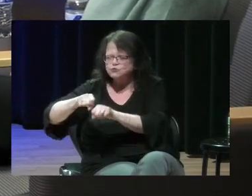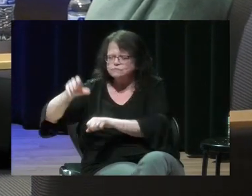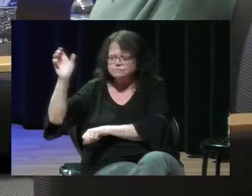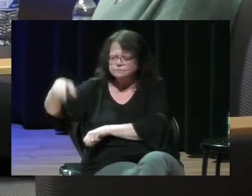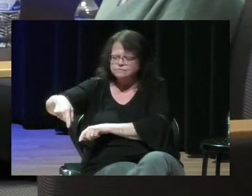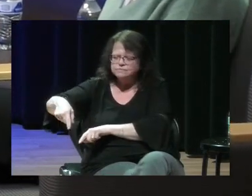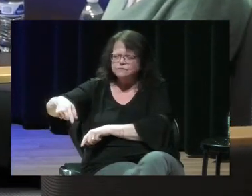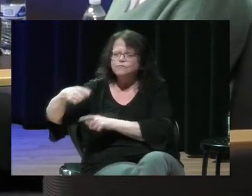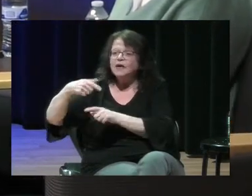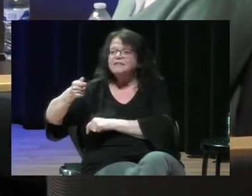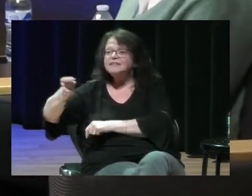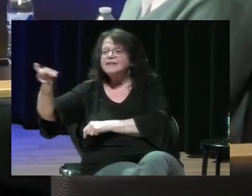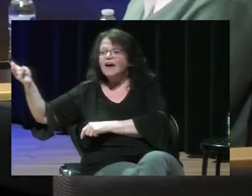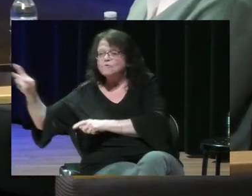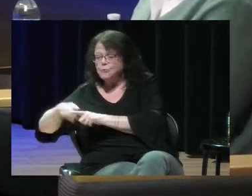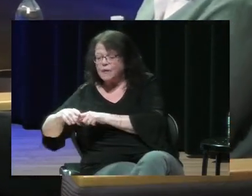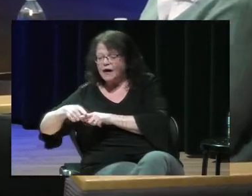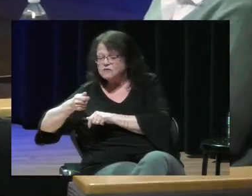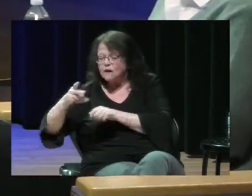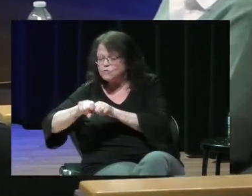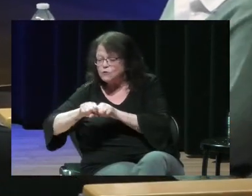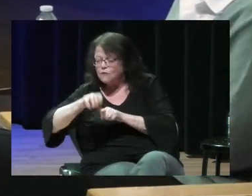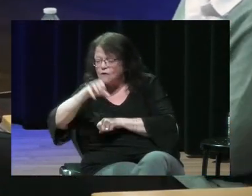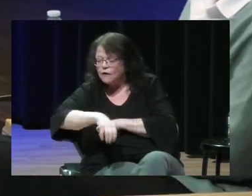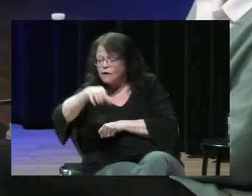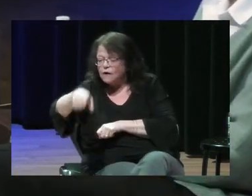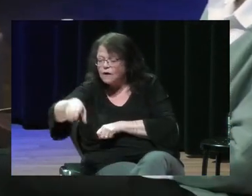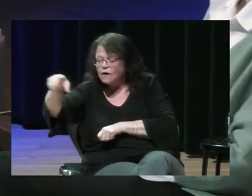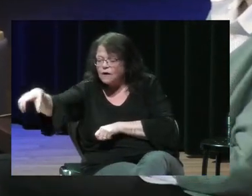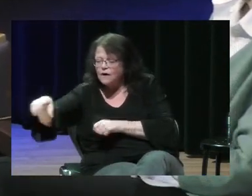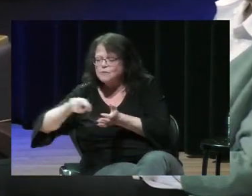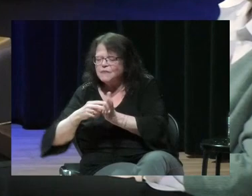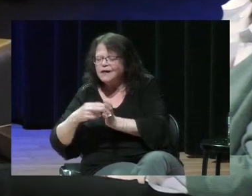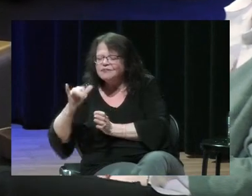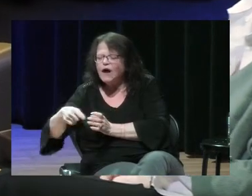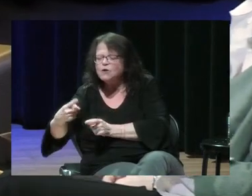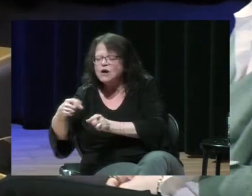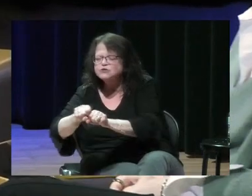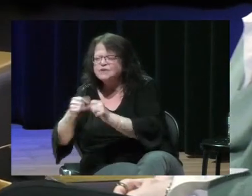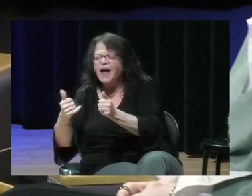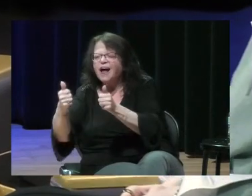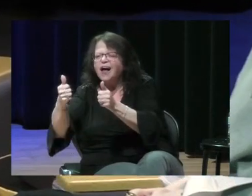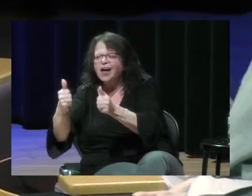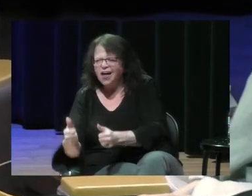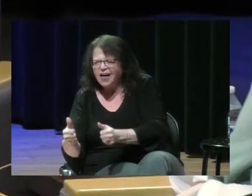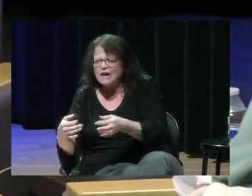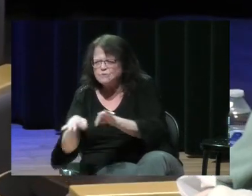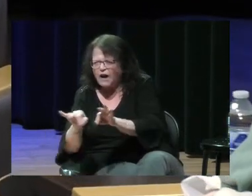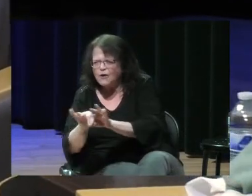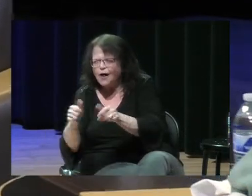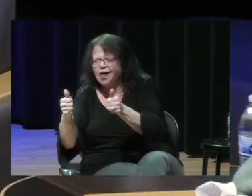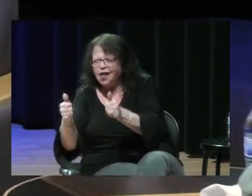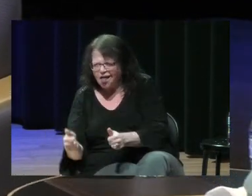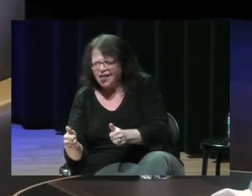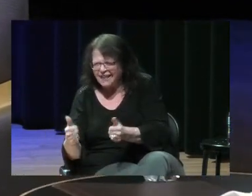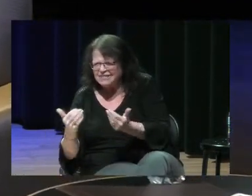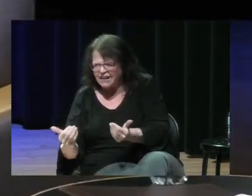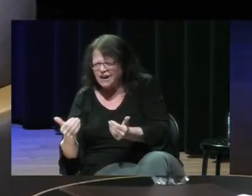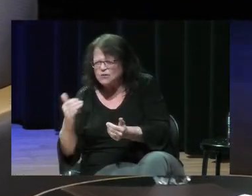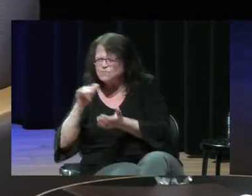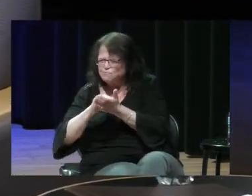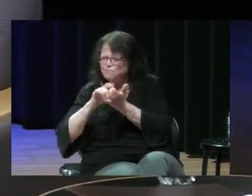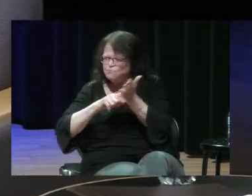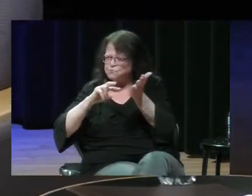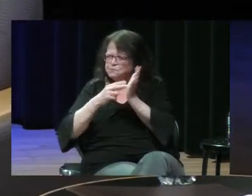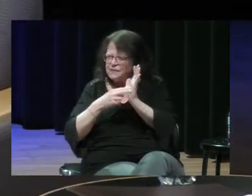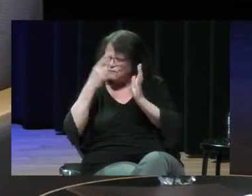it diminishes the value of the one shoe. That's what consumerism is about, right? Scarcity, making us feel like there's not enough,